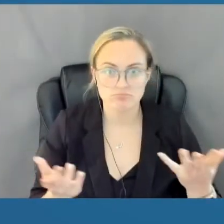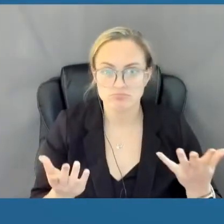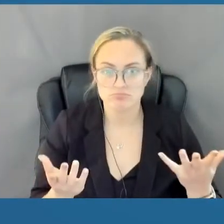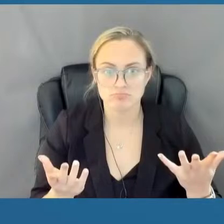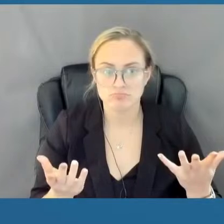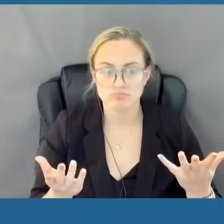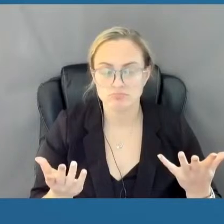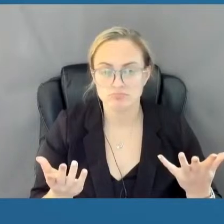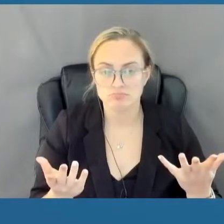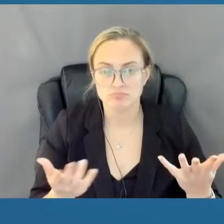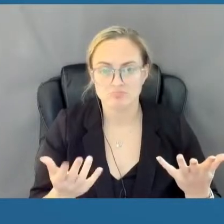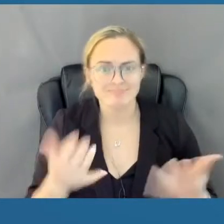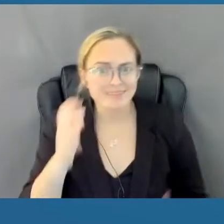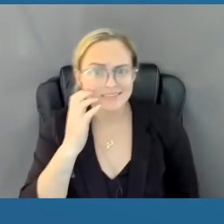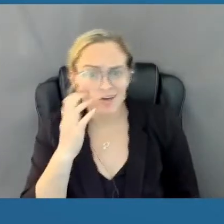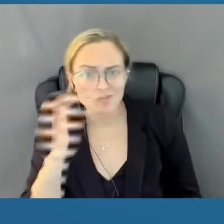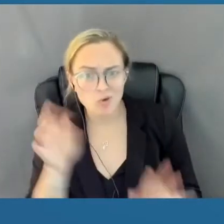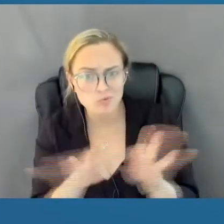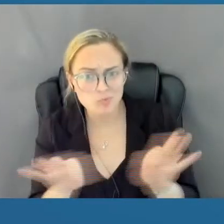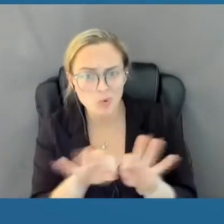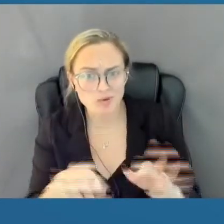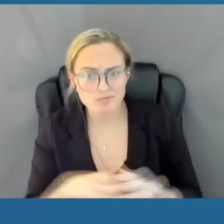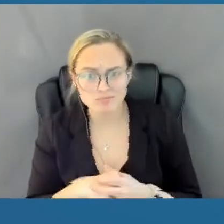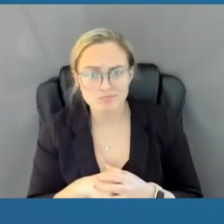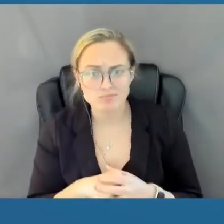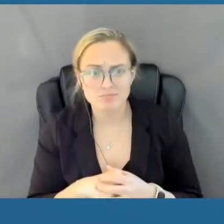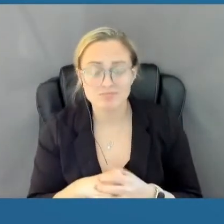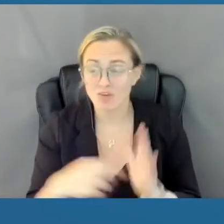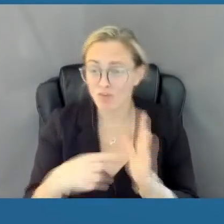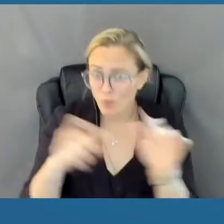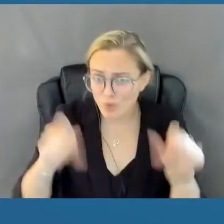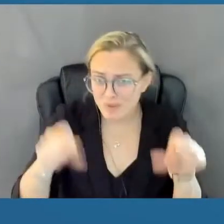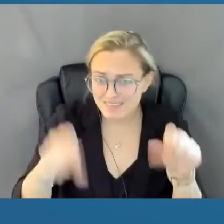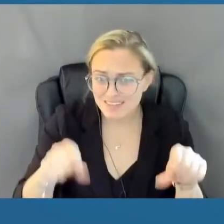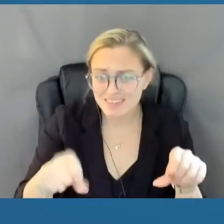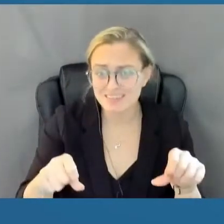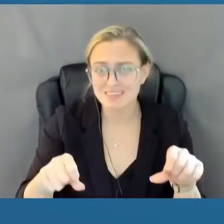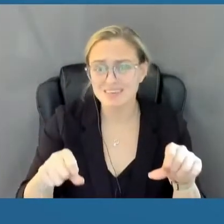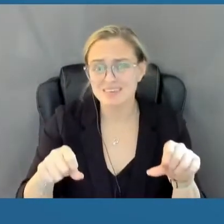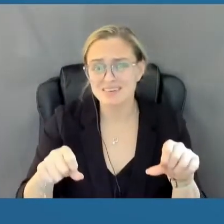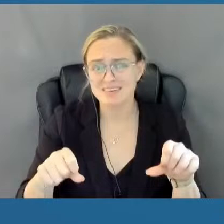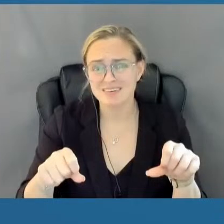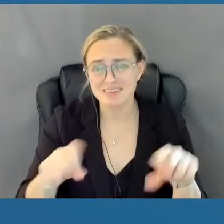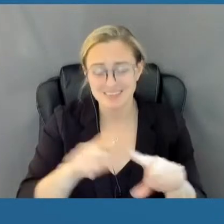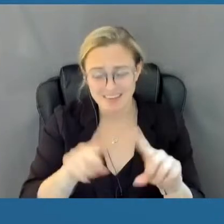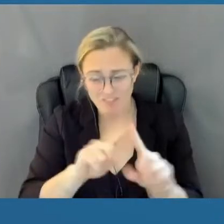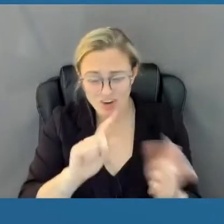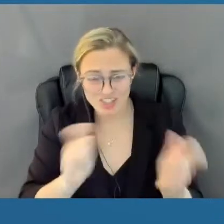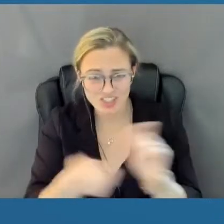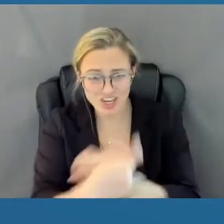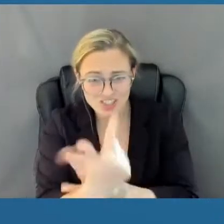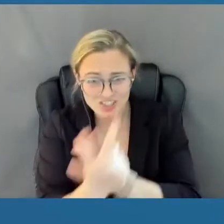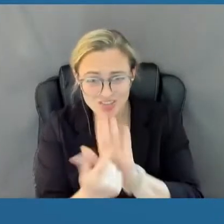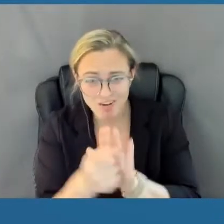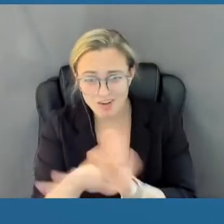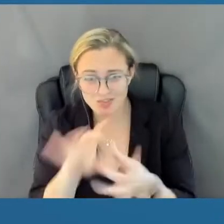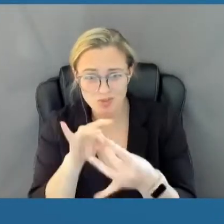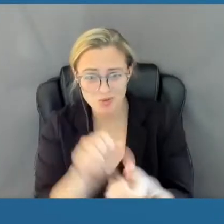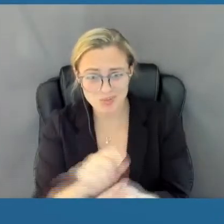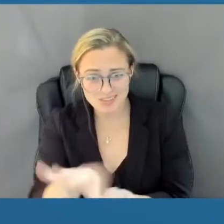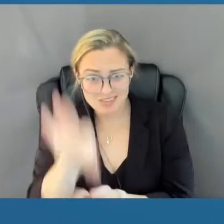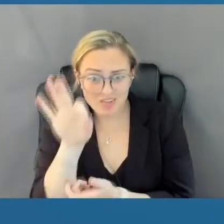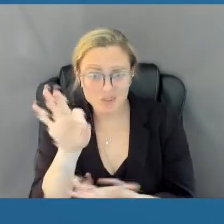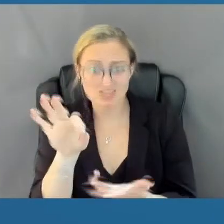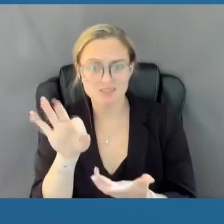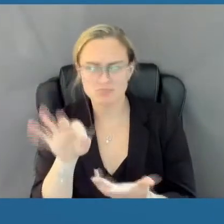My cell phone was critically important to me. Affordability, I mean, the discovery changes, this all took a lot of effort.